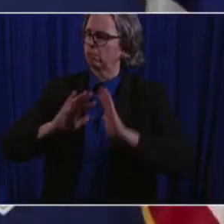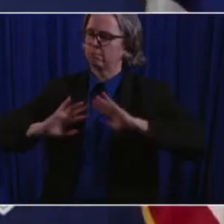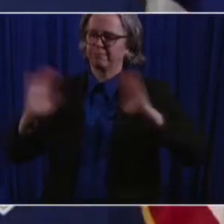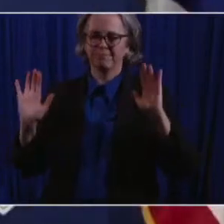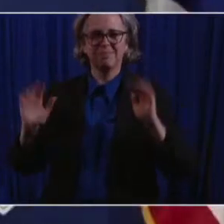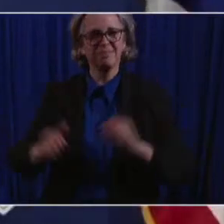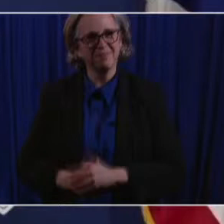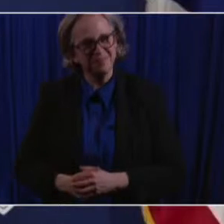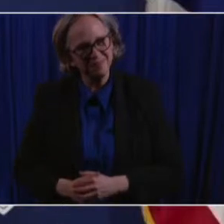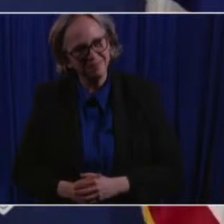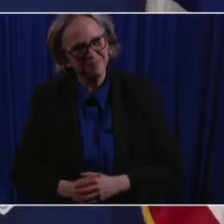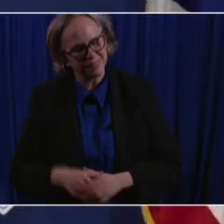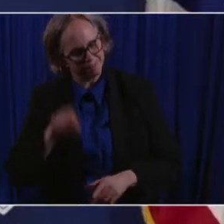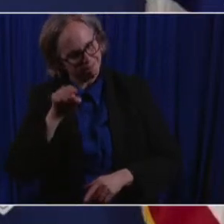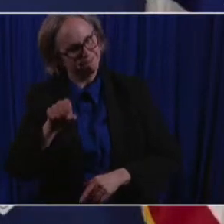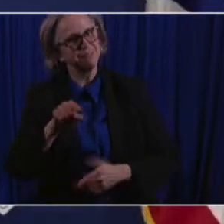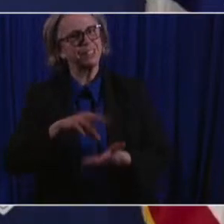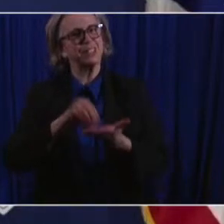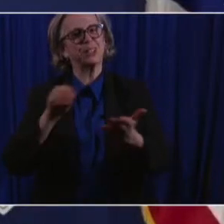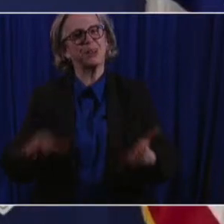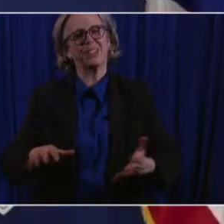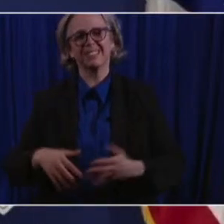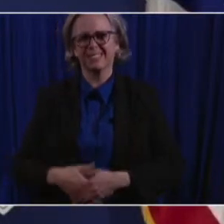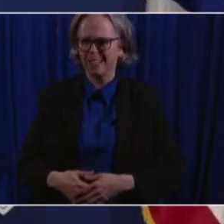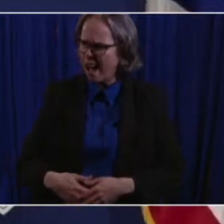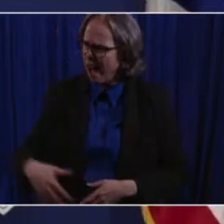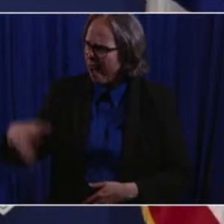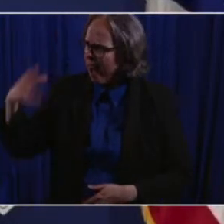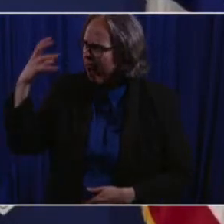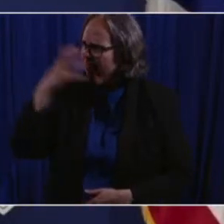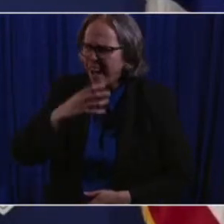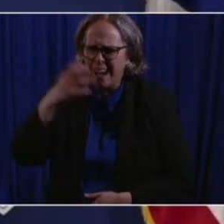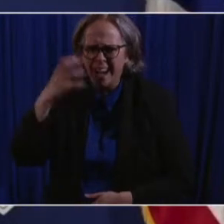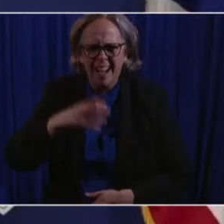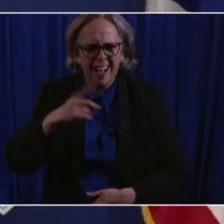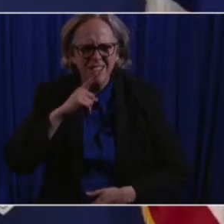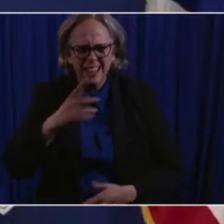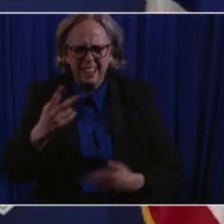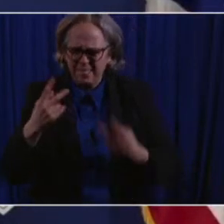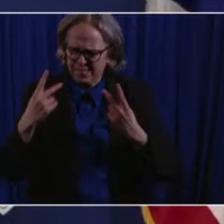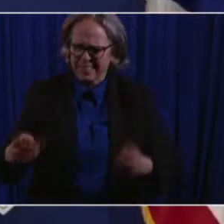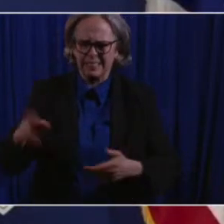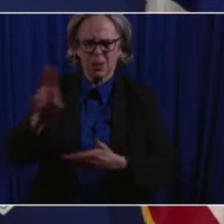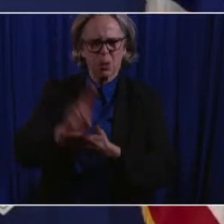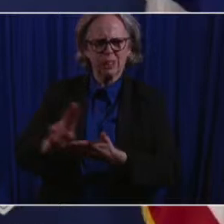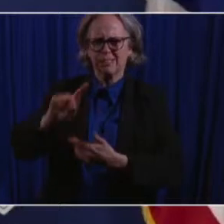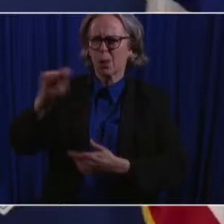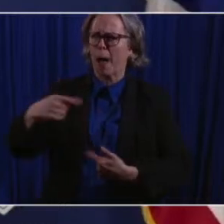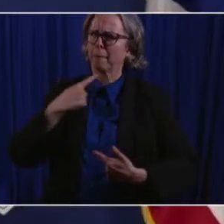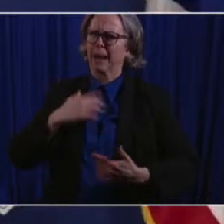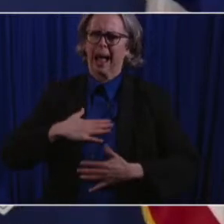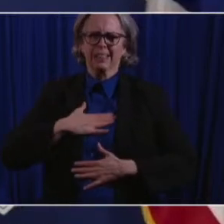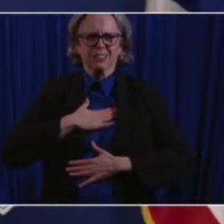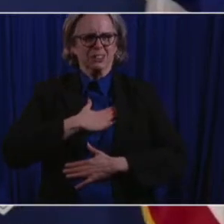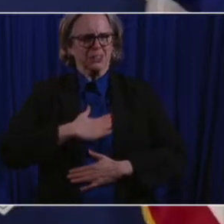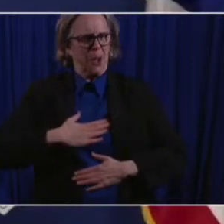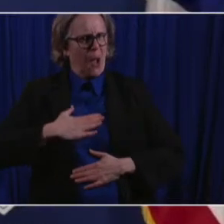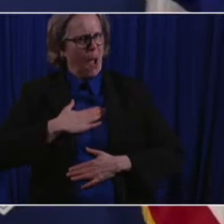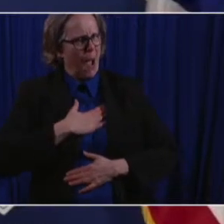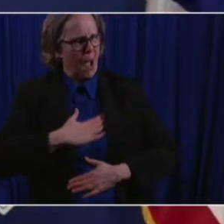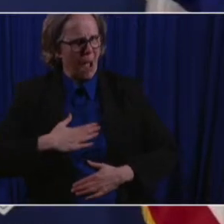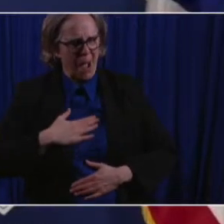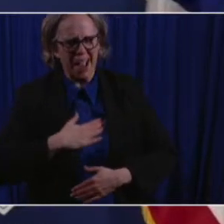much. Well, we're certainly enjoying our visit here at UT. It was good to see a former member